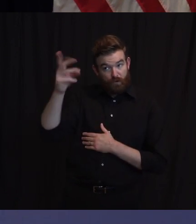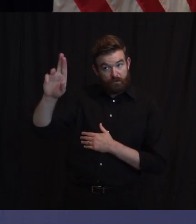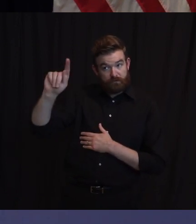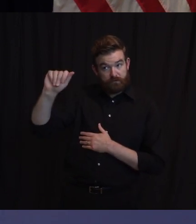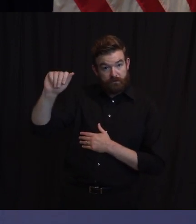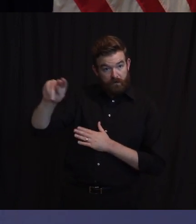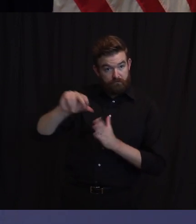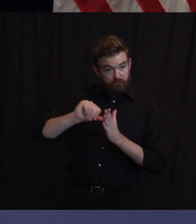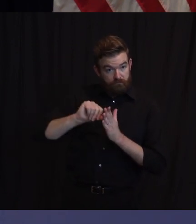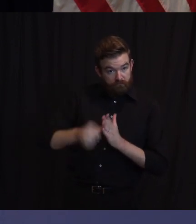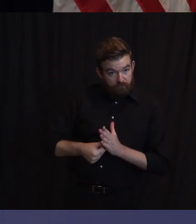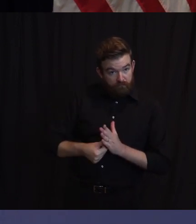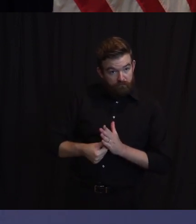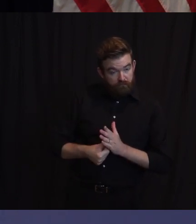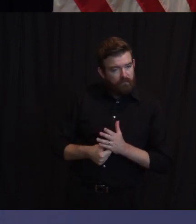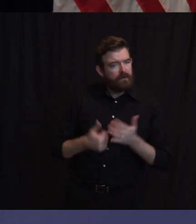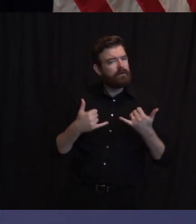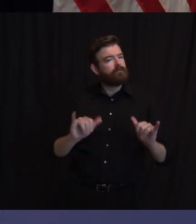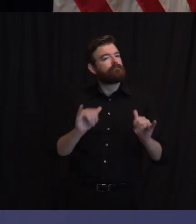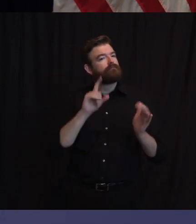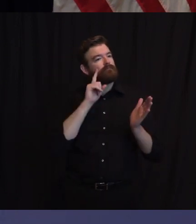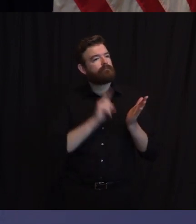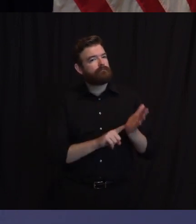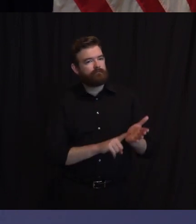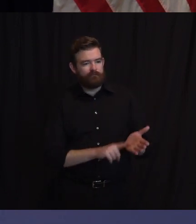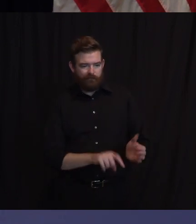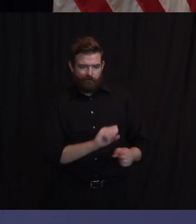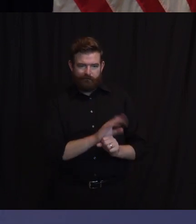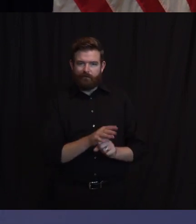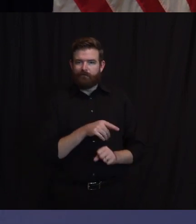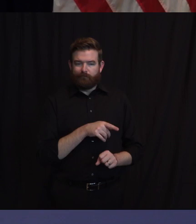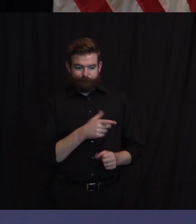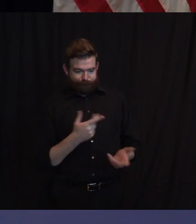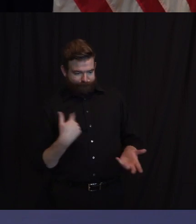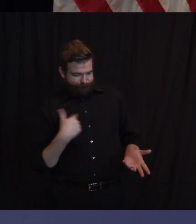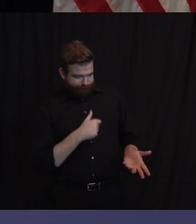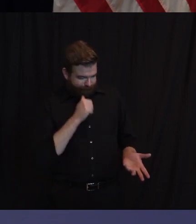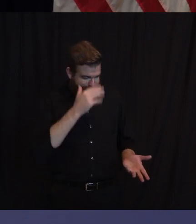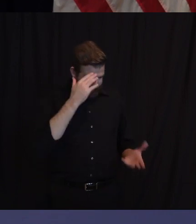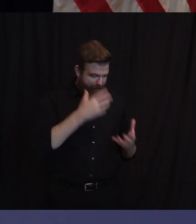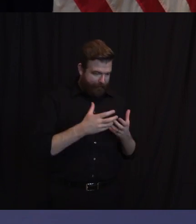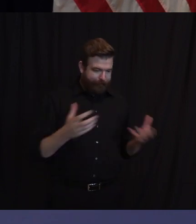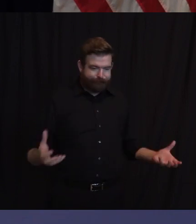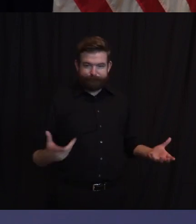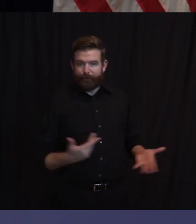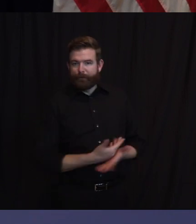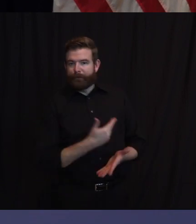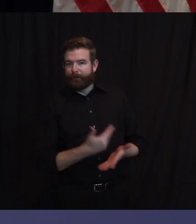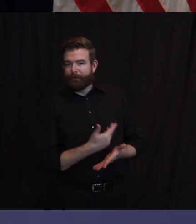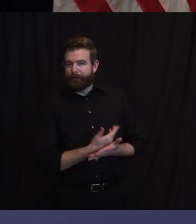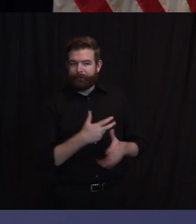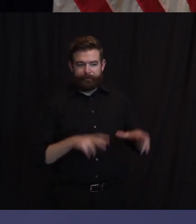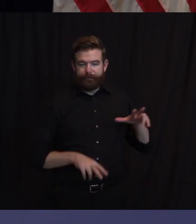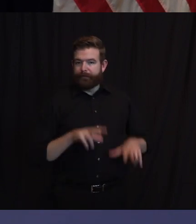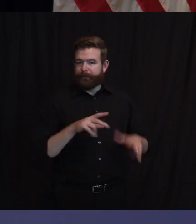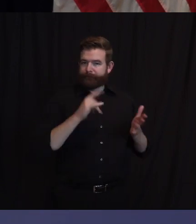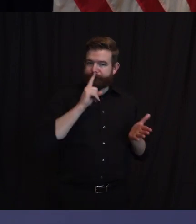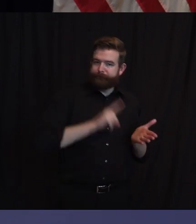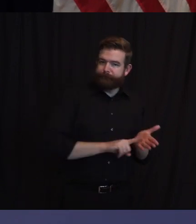still a lot more we need to learn about this. We're all of us, not just in the state but around the world, are evolving in our knowledge.